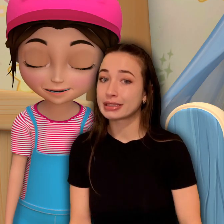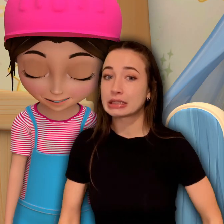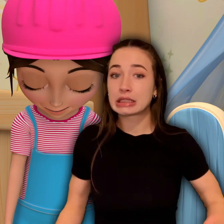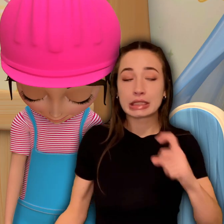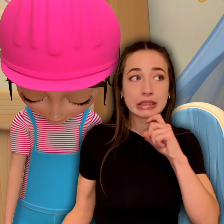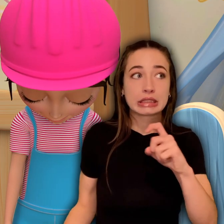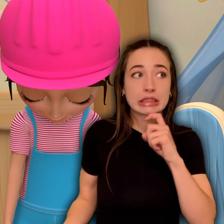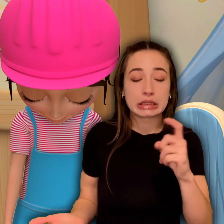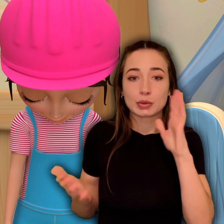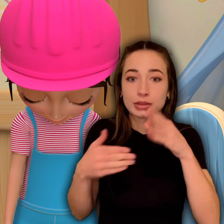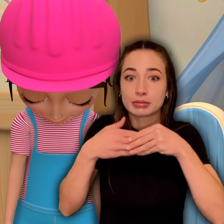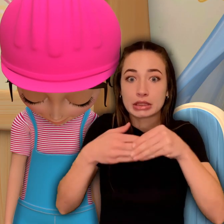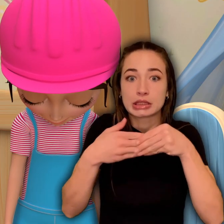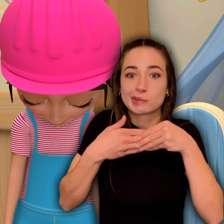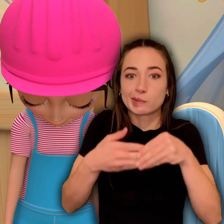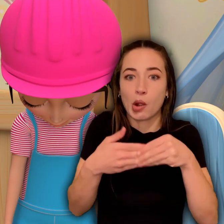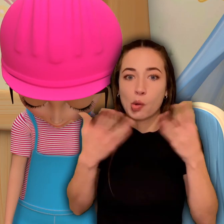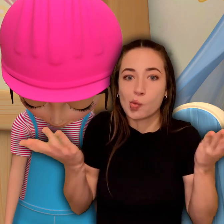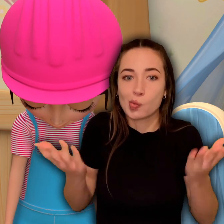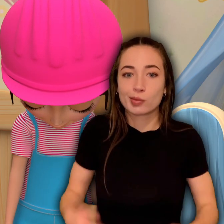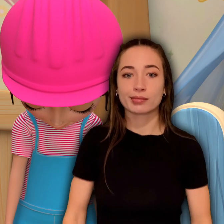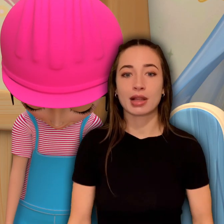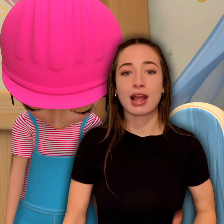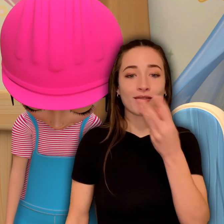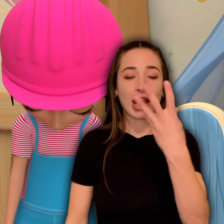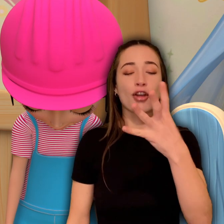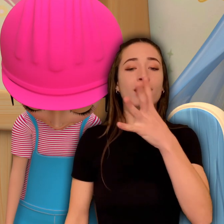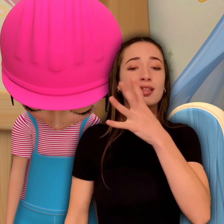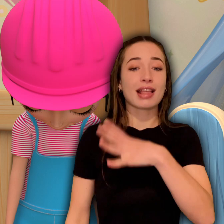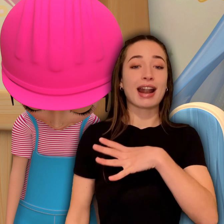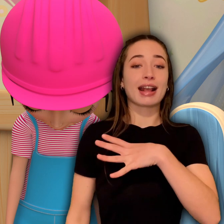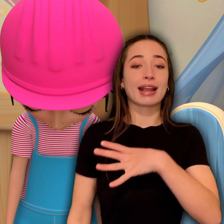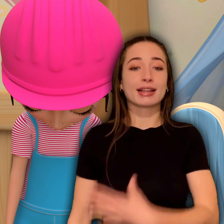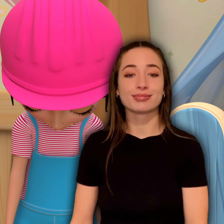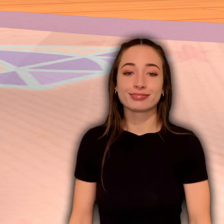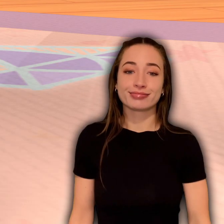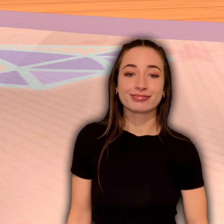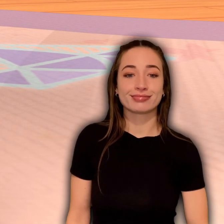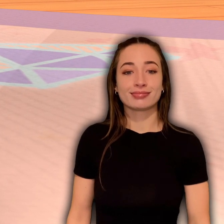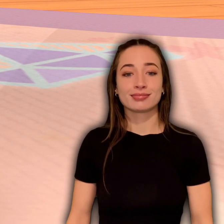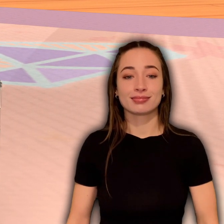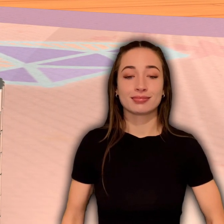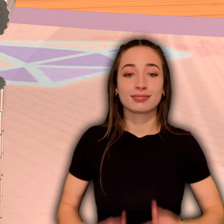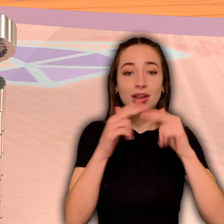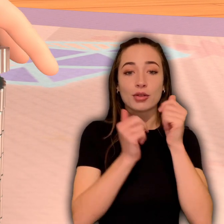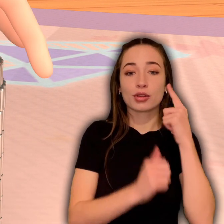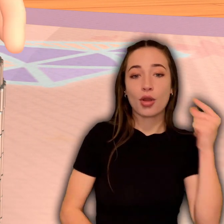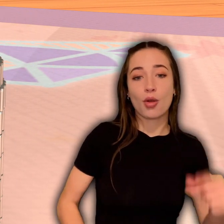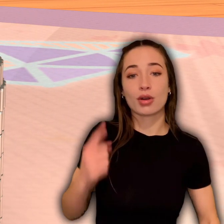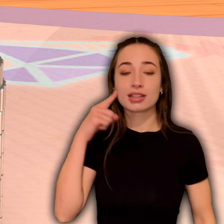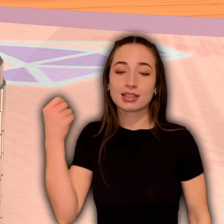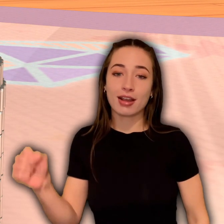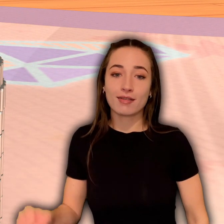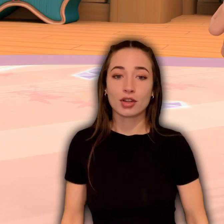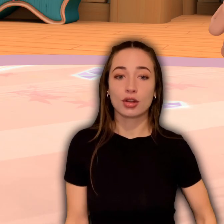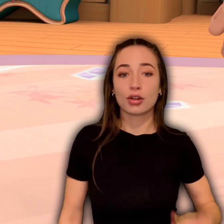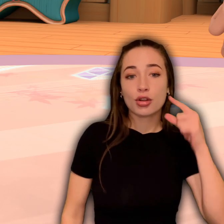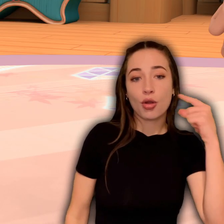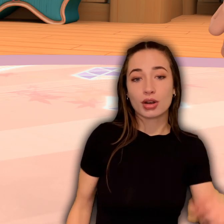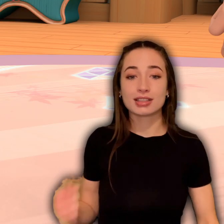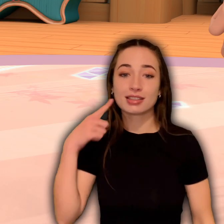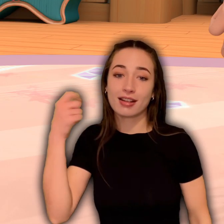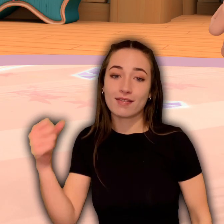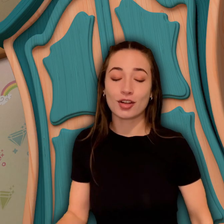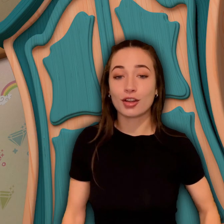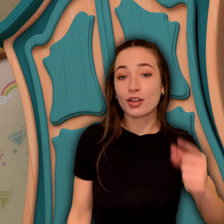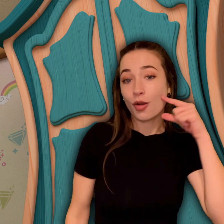and bow Iron and steel will bend and bow My fair lady Build it up with gold and silver